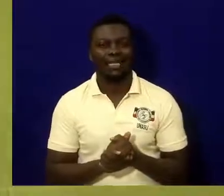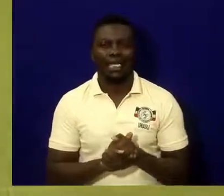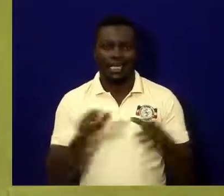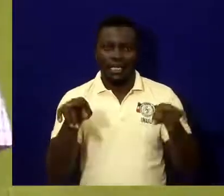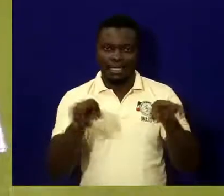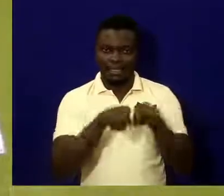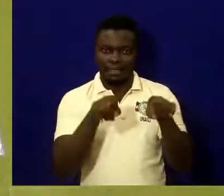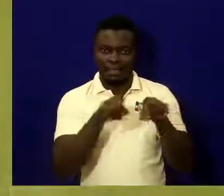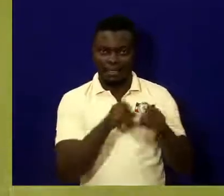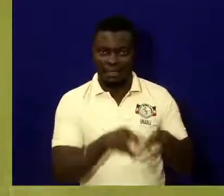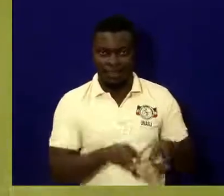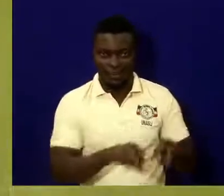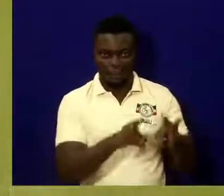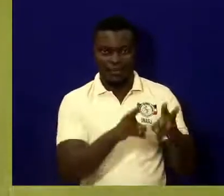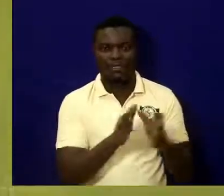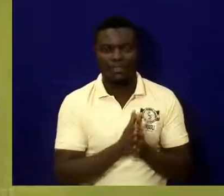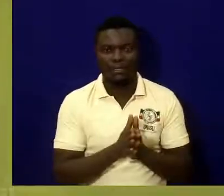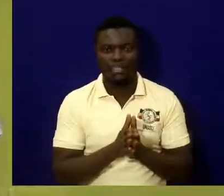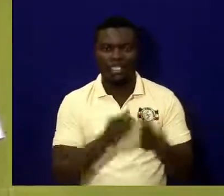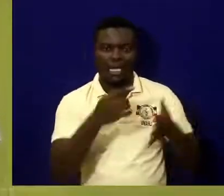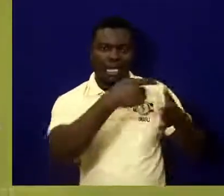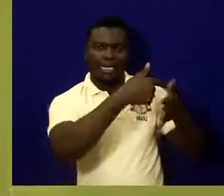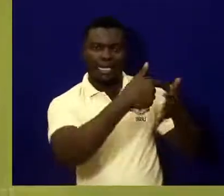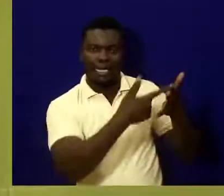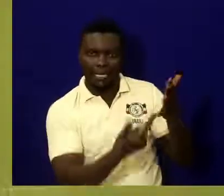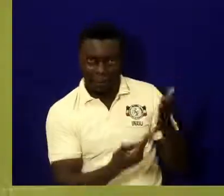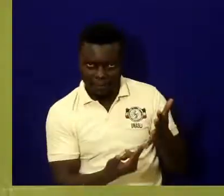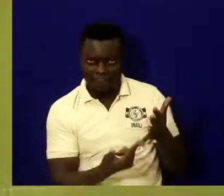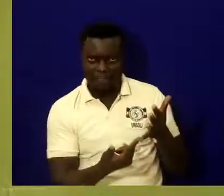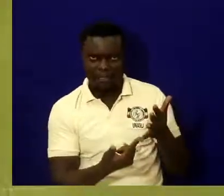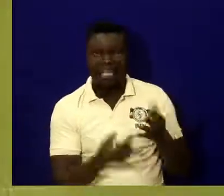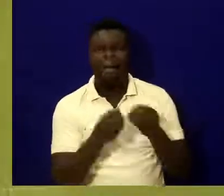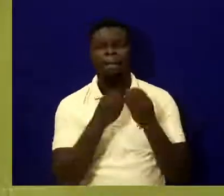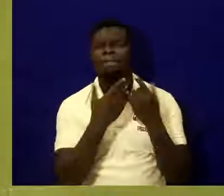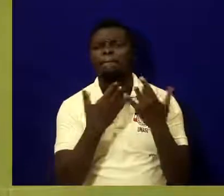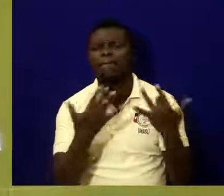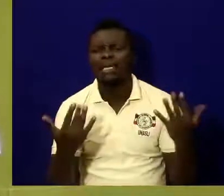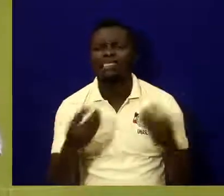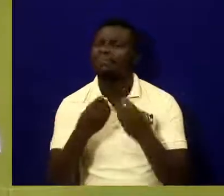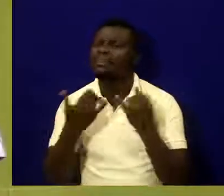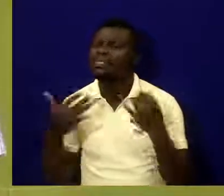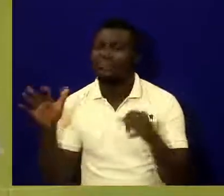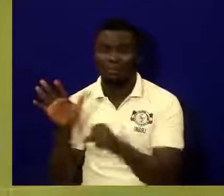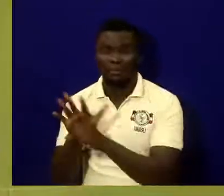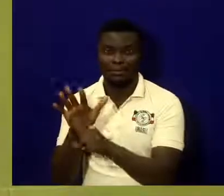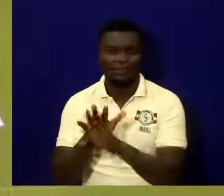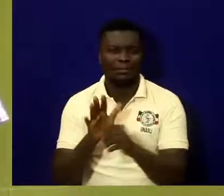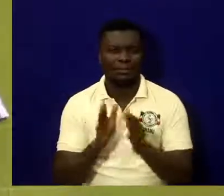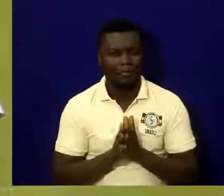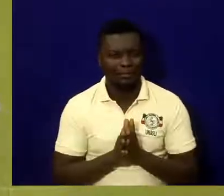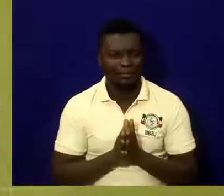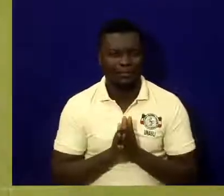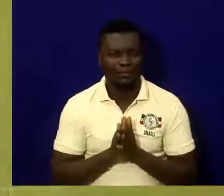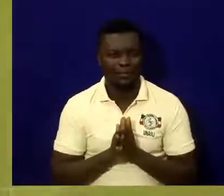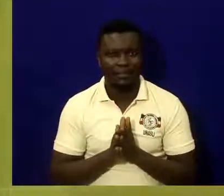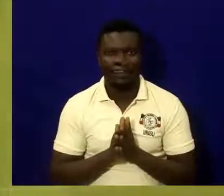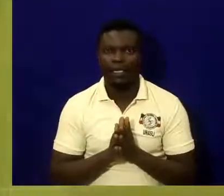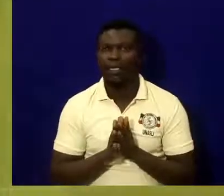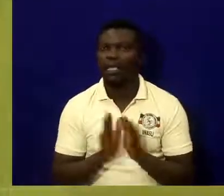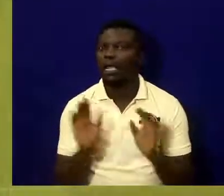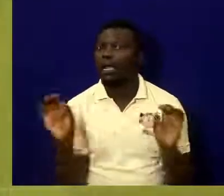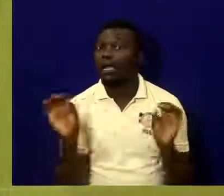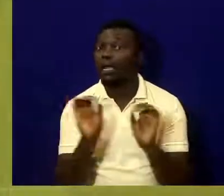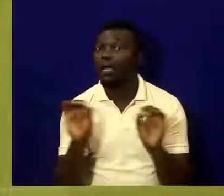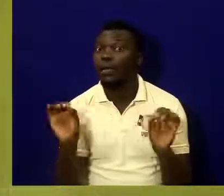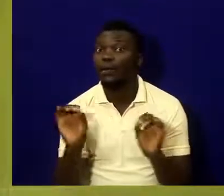In the same way, elements are quite many in number, and they don't